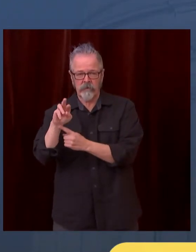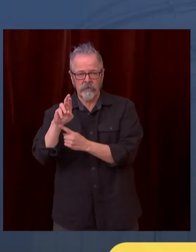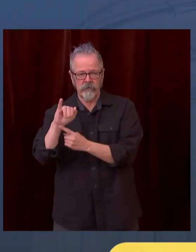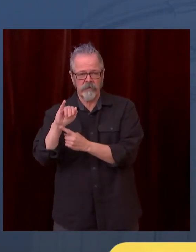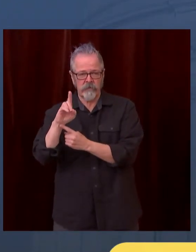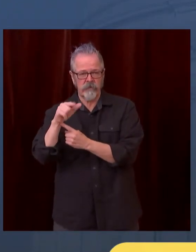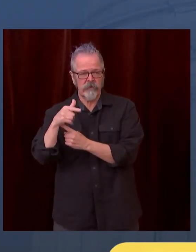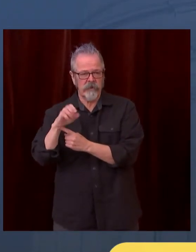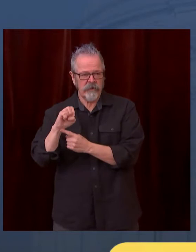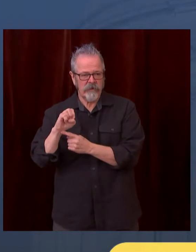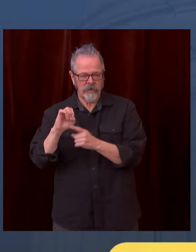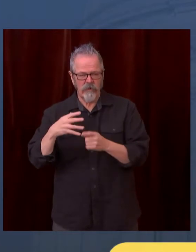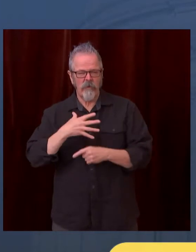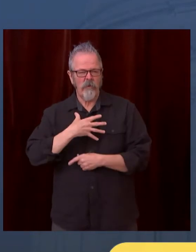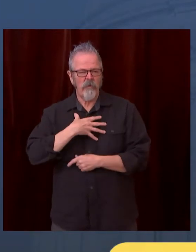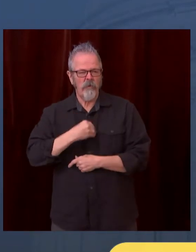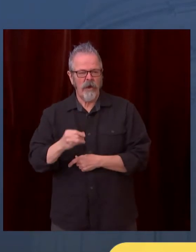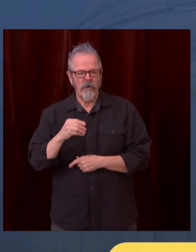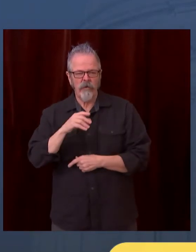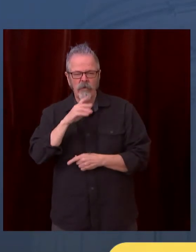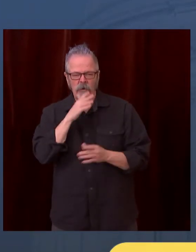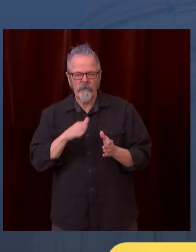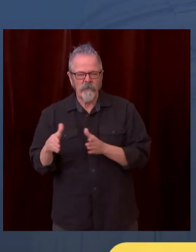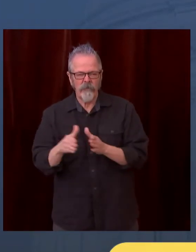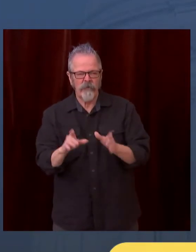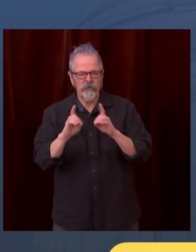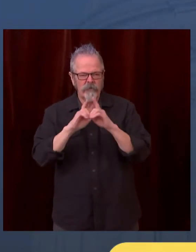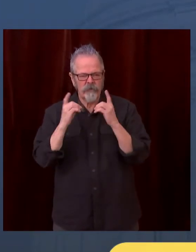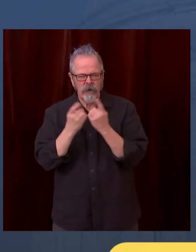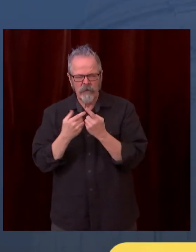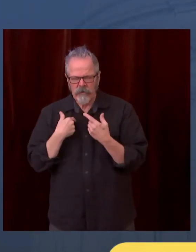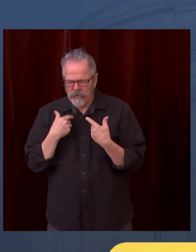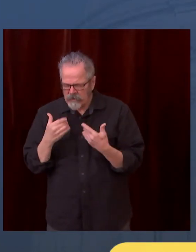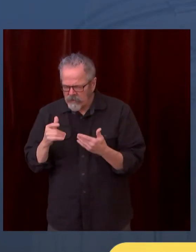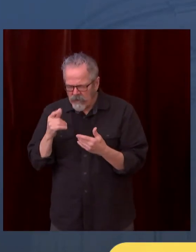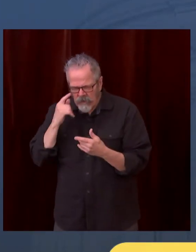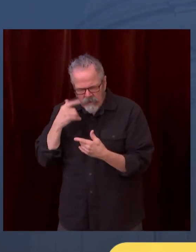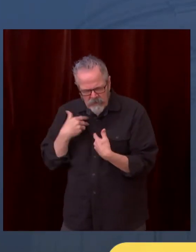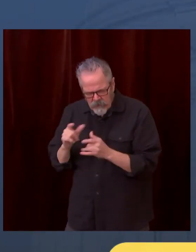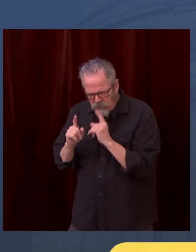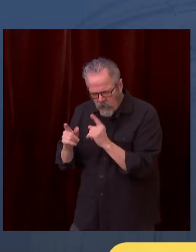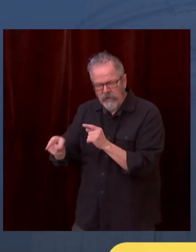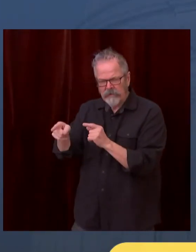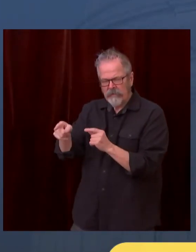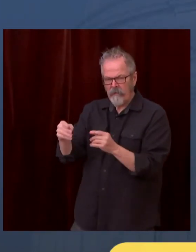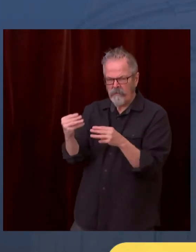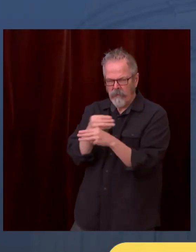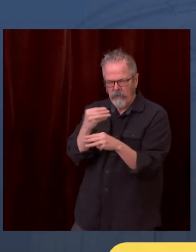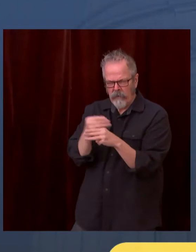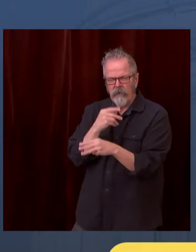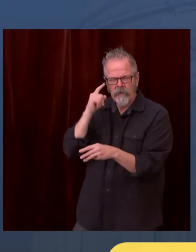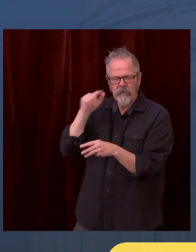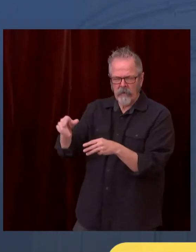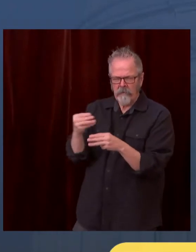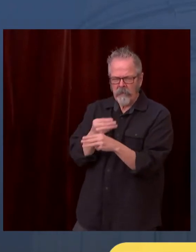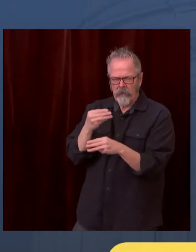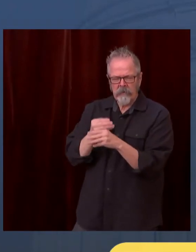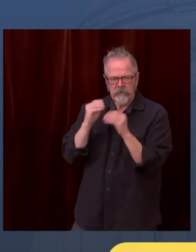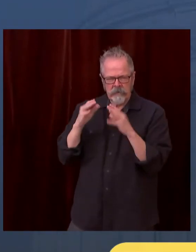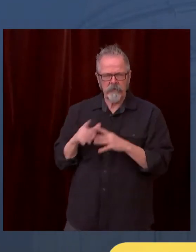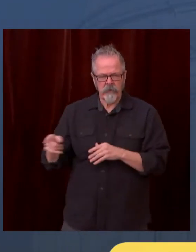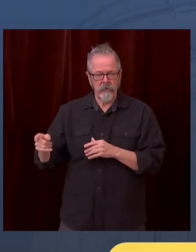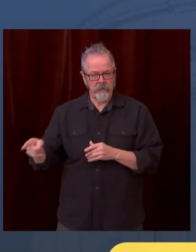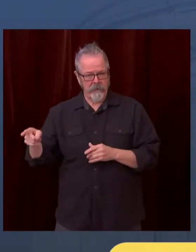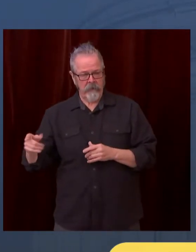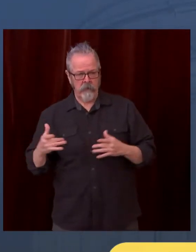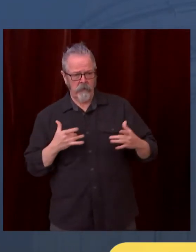don't hold me to that, but he was very concerned about this idea of coming back on site. But then he went over to Yakima, and he's a